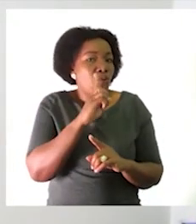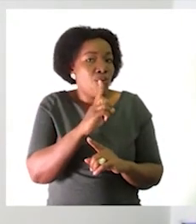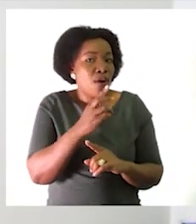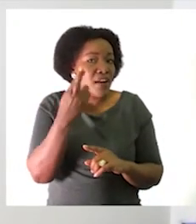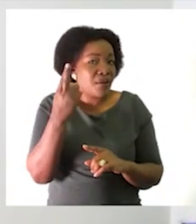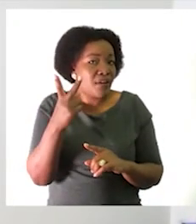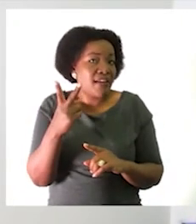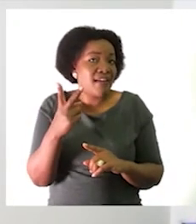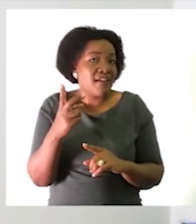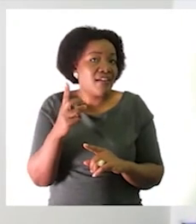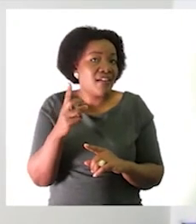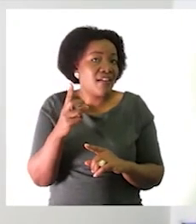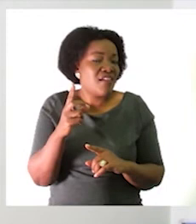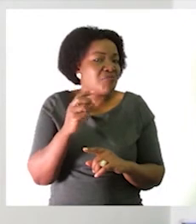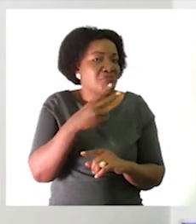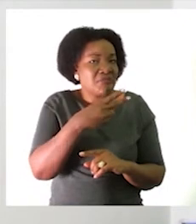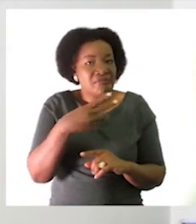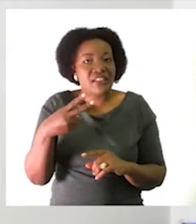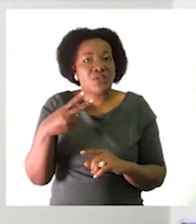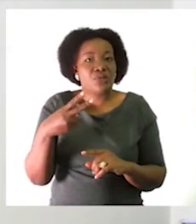$1 equals to